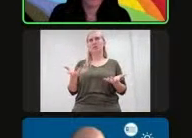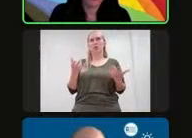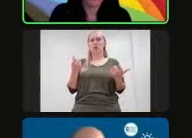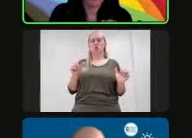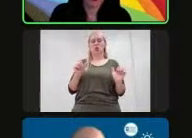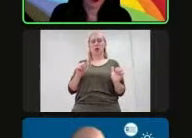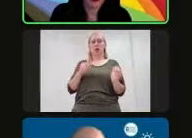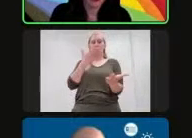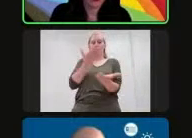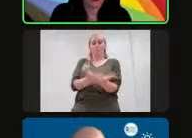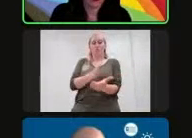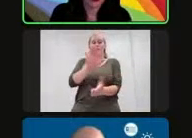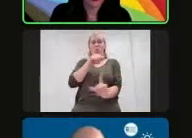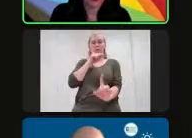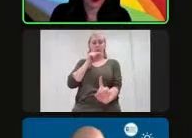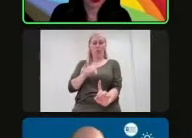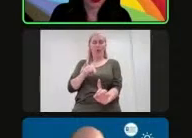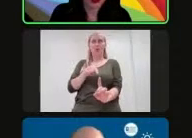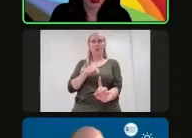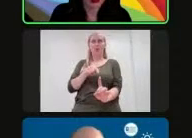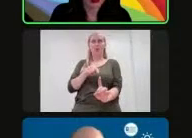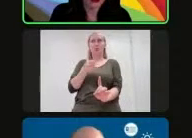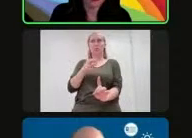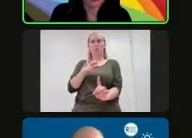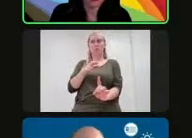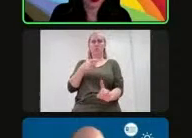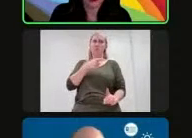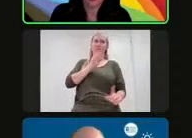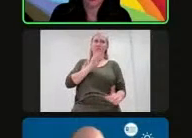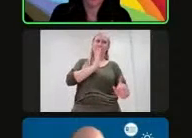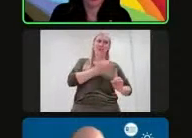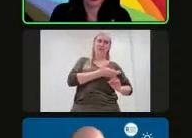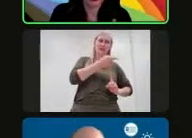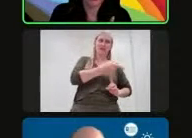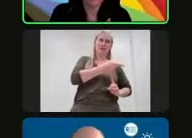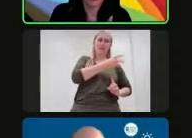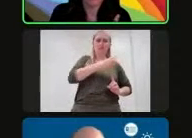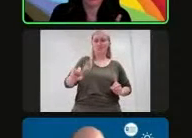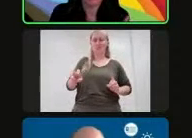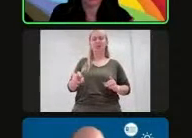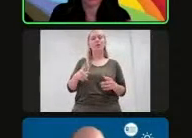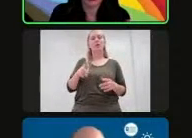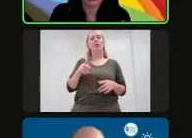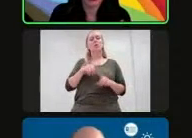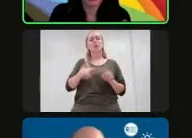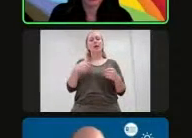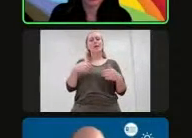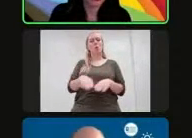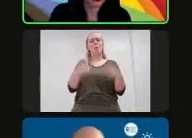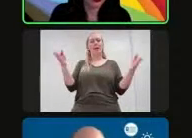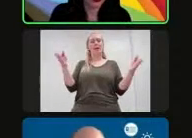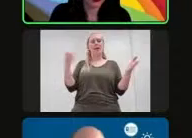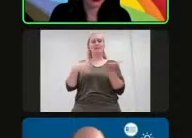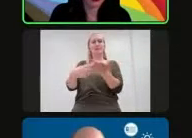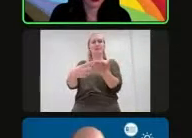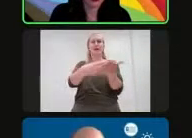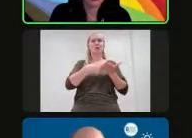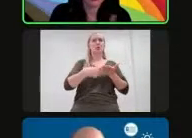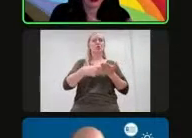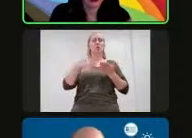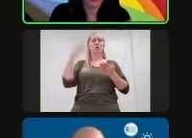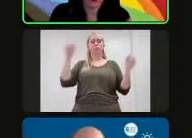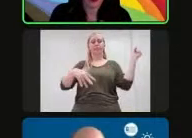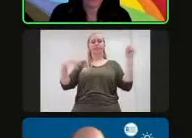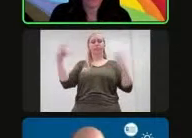prove your point or get the other person to like side on you, but just like even have like an open discussion that's like,